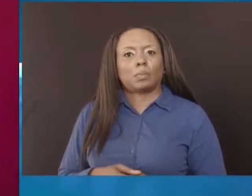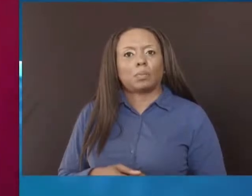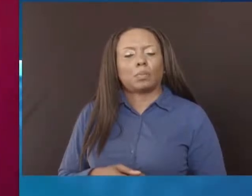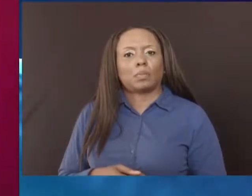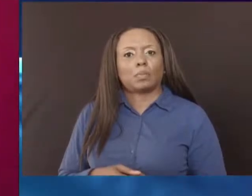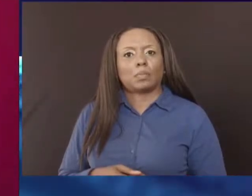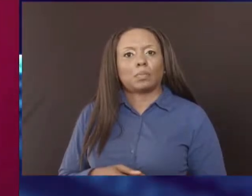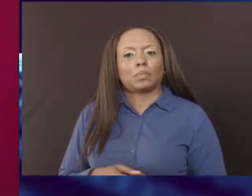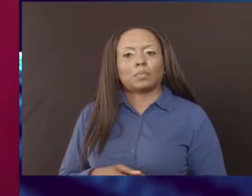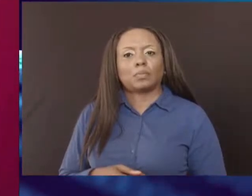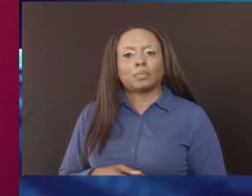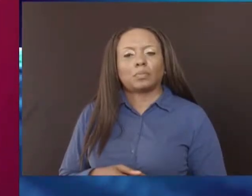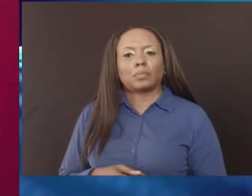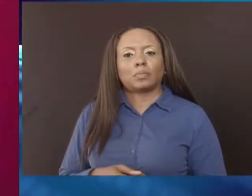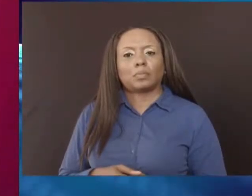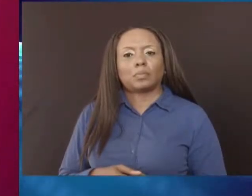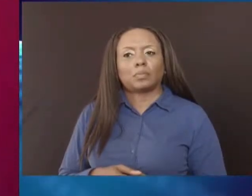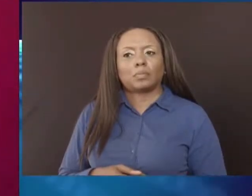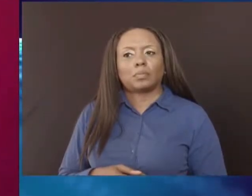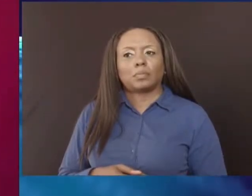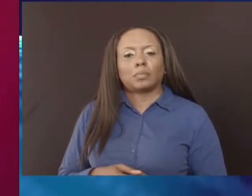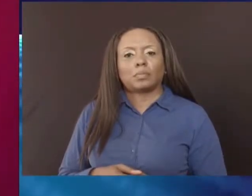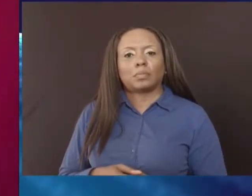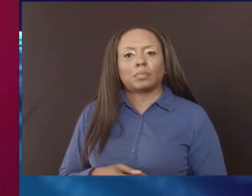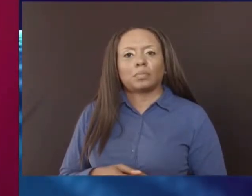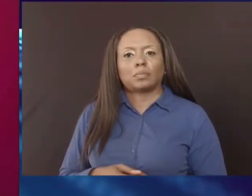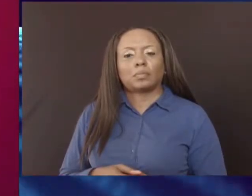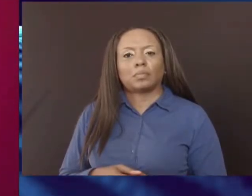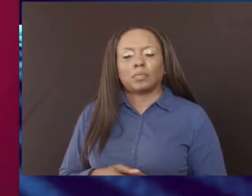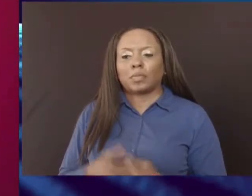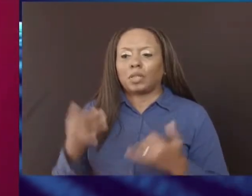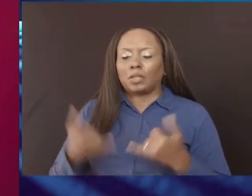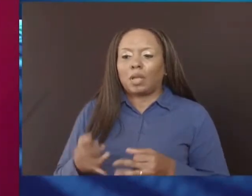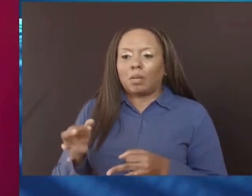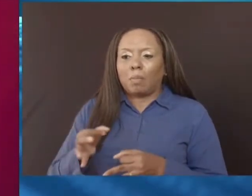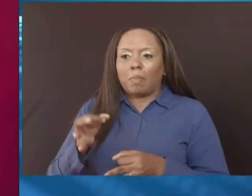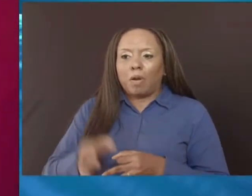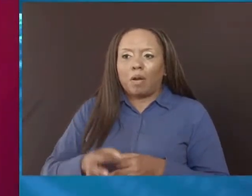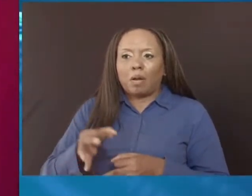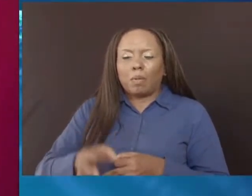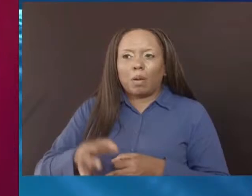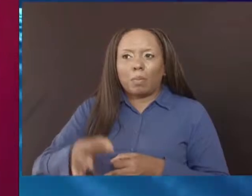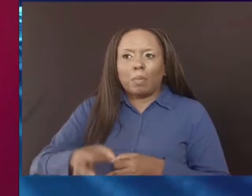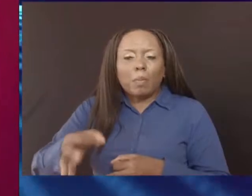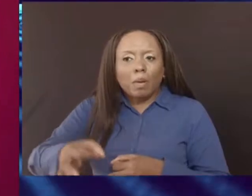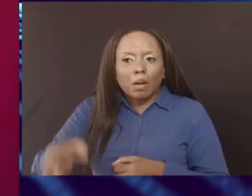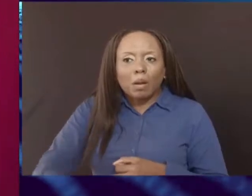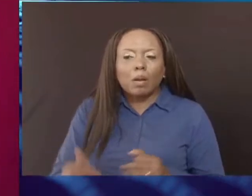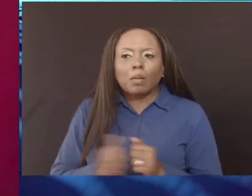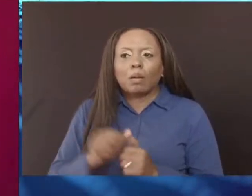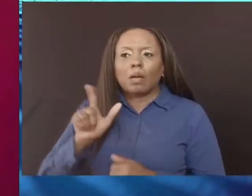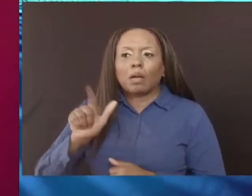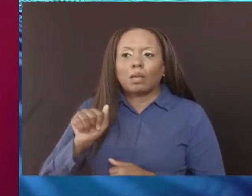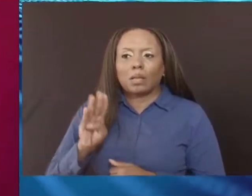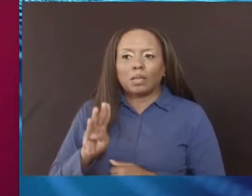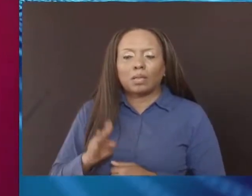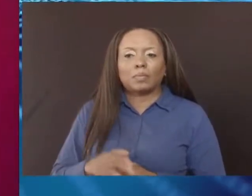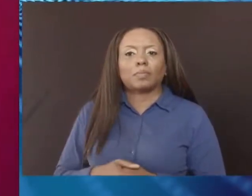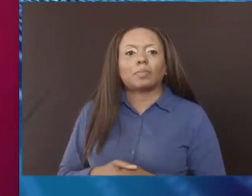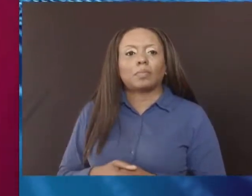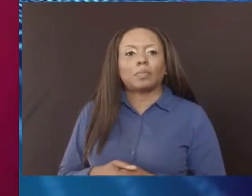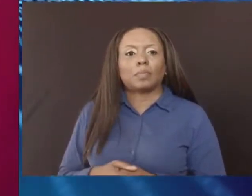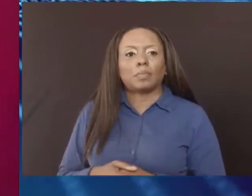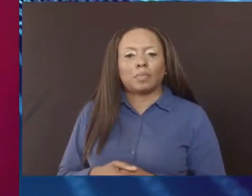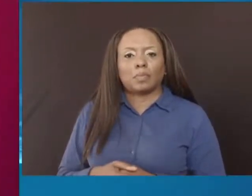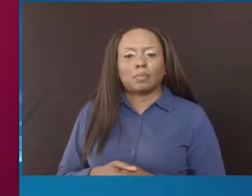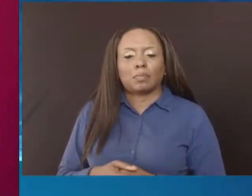doing the quarantine. So what unfortunately has happened is that there's a backlog at the lab, no